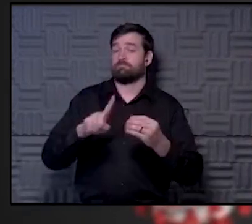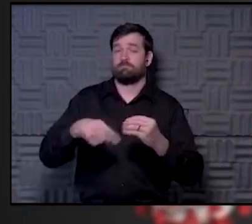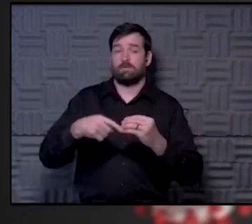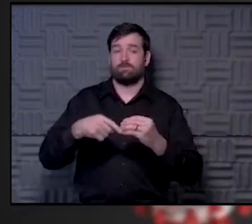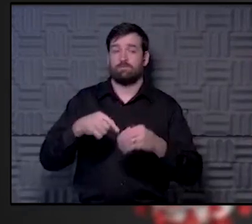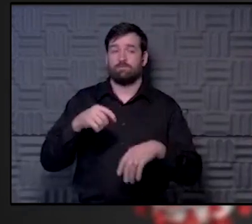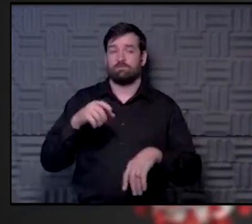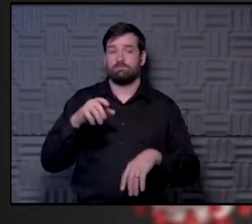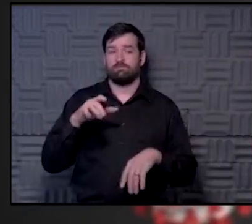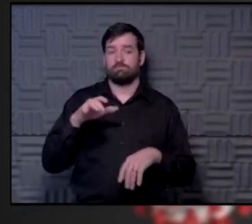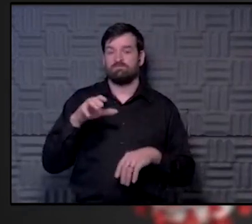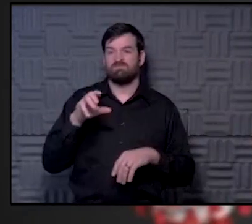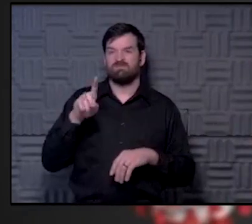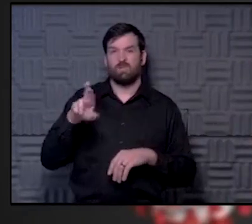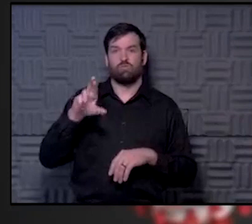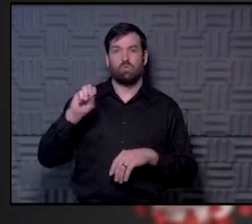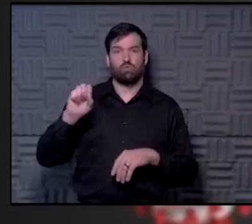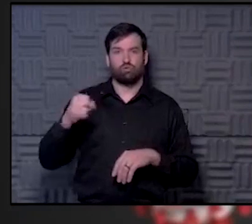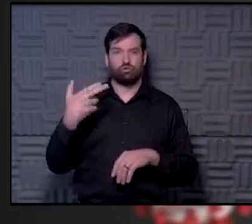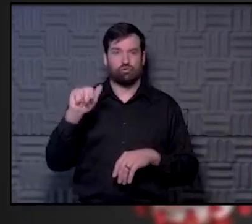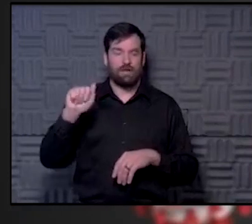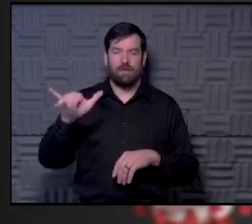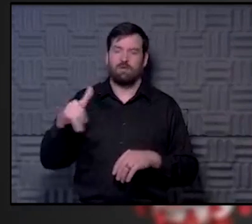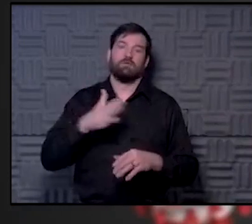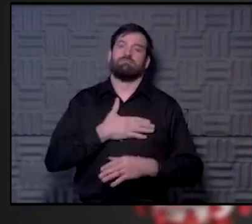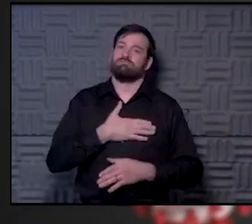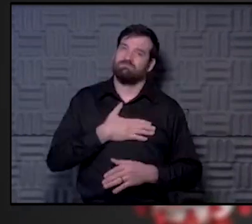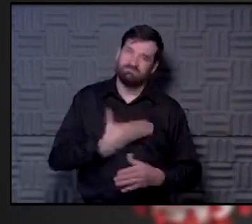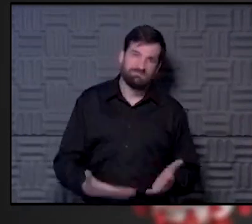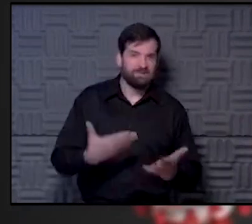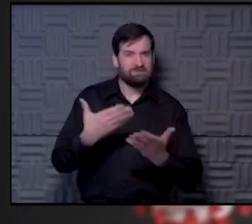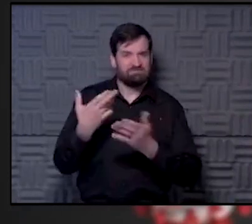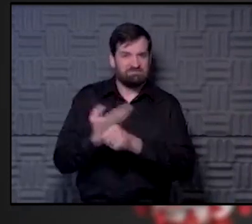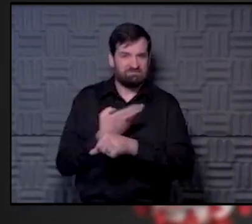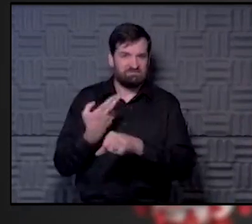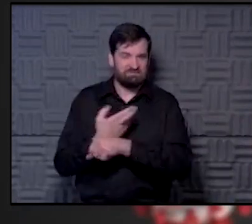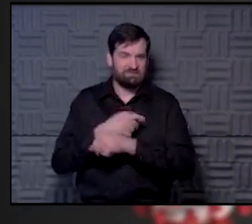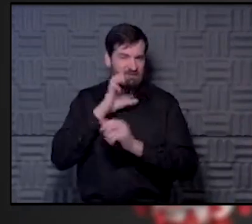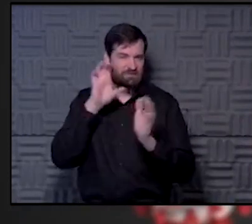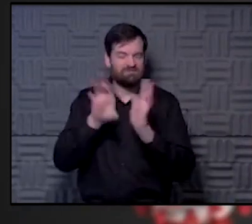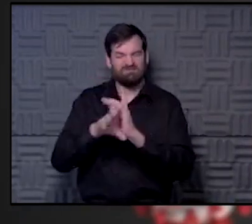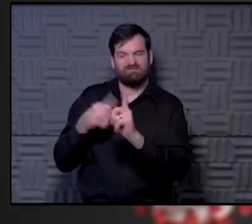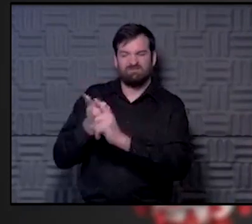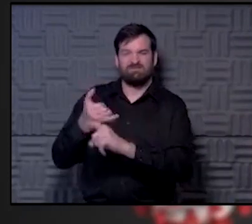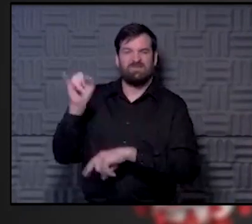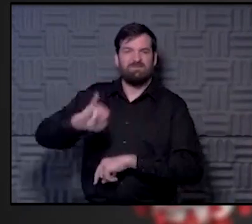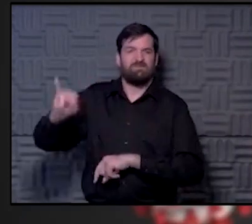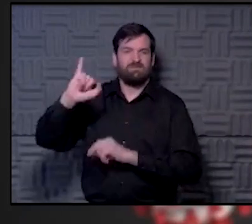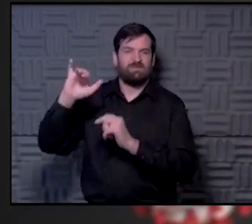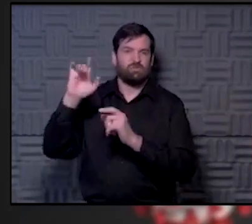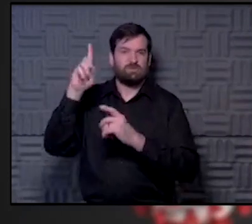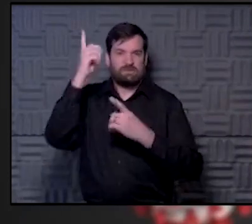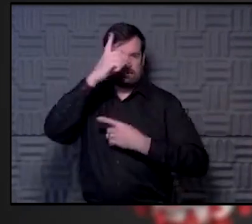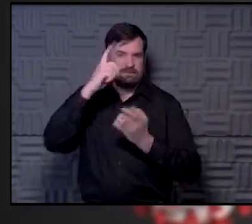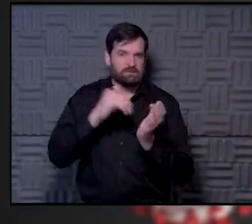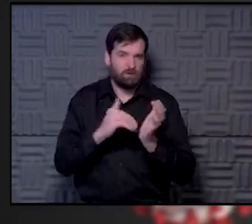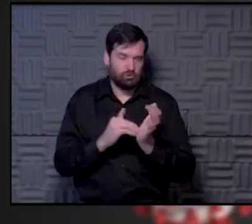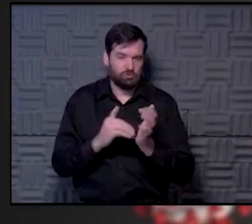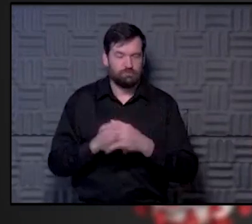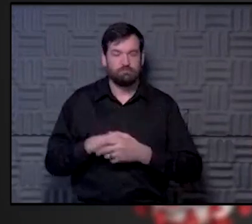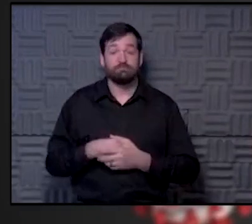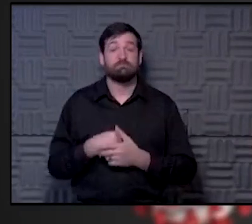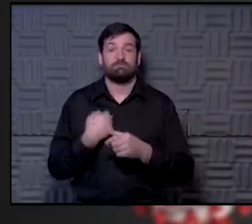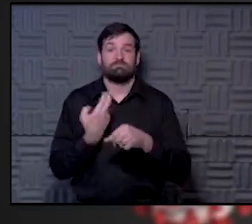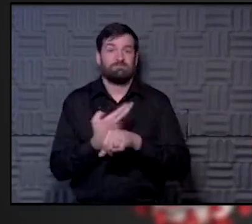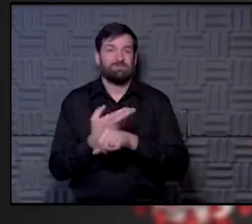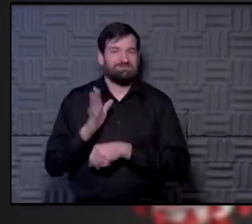who generously agreed to let me use his graphic today and yesterday. Yes. He's an infectious disease doctor at Emory, where I used to work, and we're using